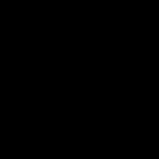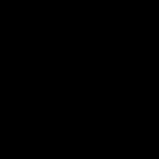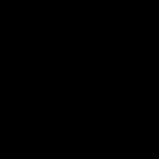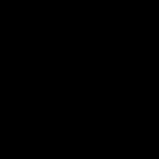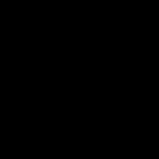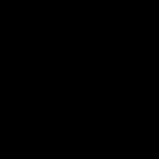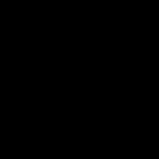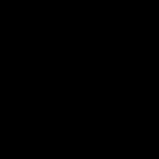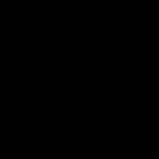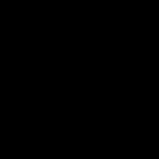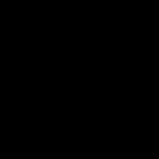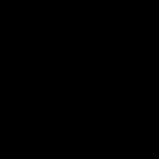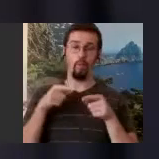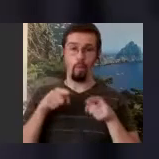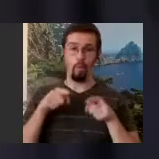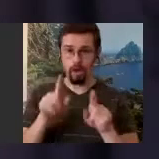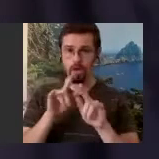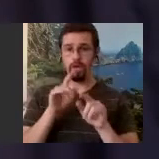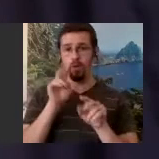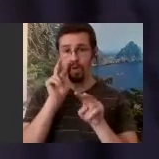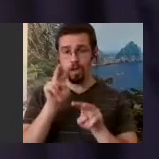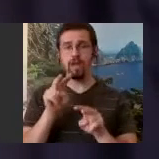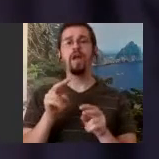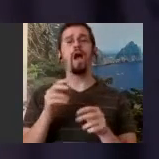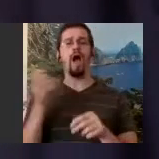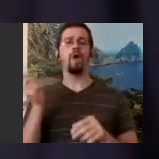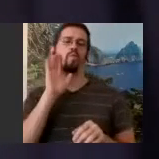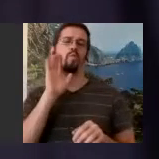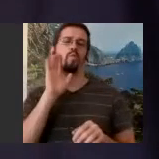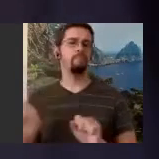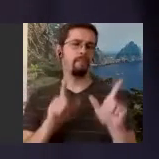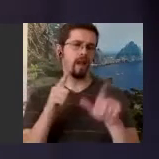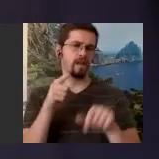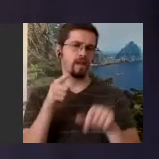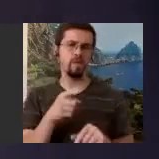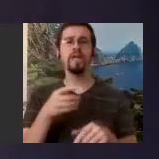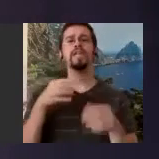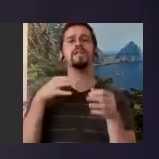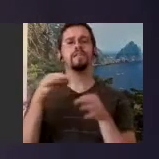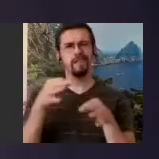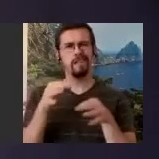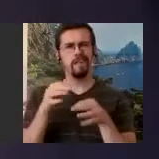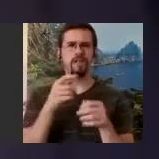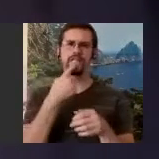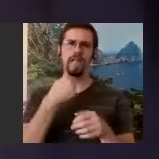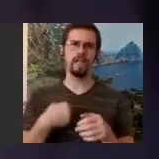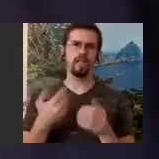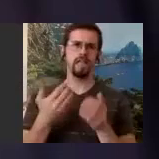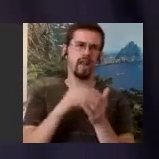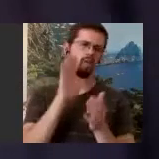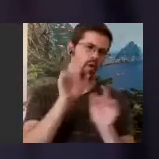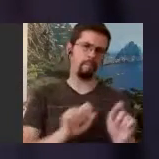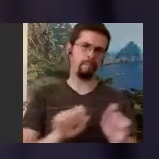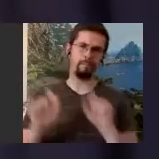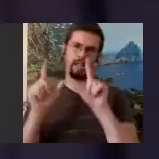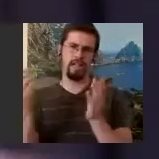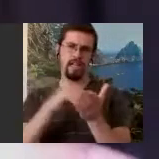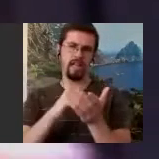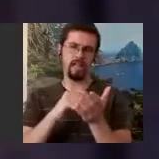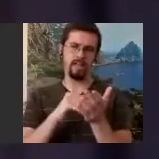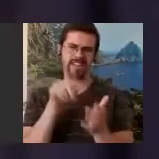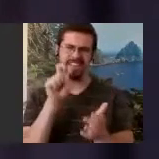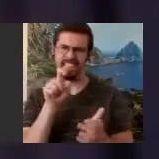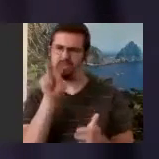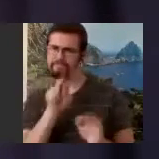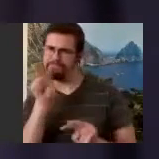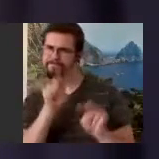right. I'm going to go back to you now. Tell us more about it, and then we'll go back again, okay? Because we need to study that. Yeah, keep giving me those reminders if I need